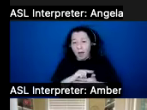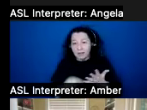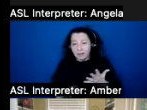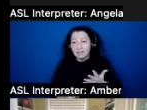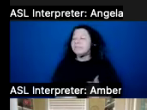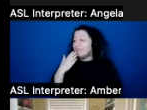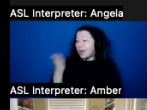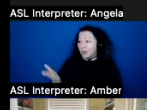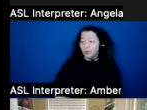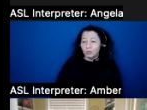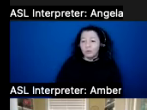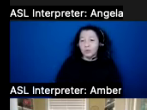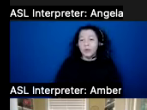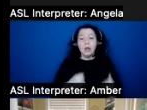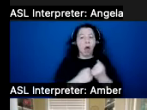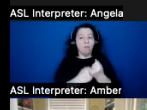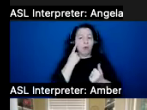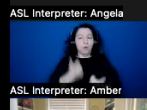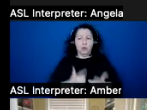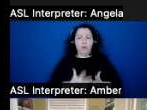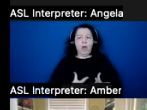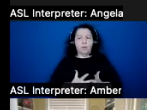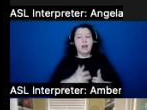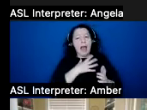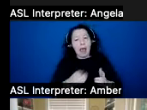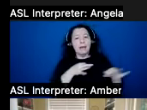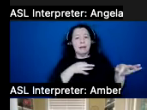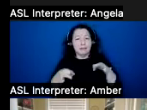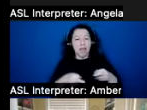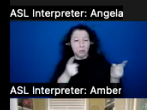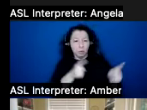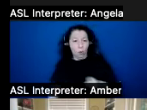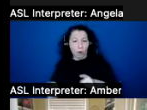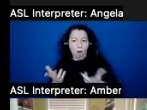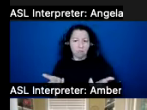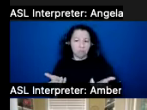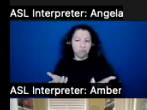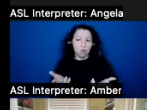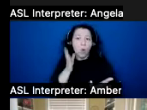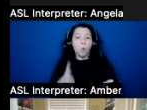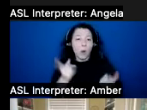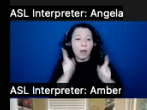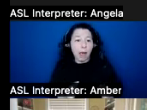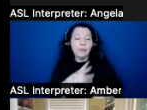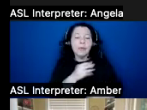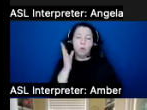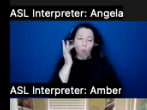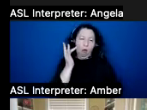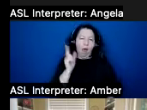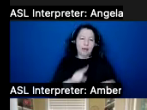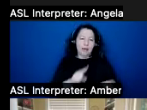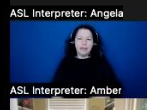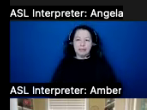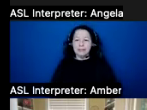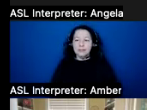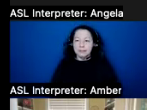Advocate for the survivor and also explain to them what is going on or what's going to happen and why. Yeah. So